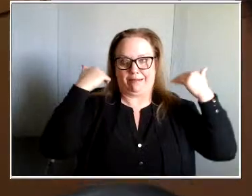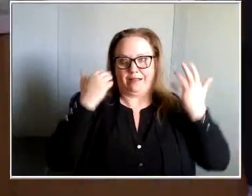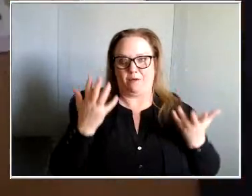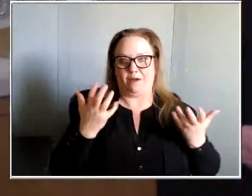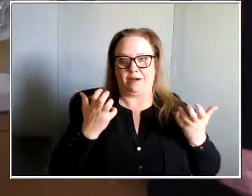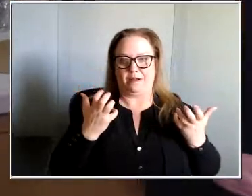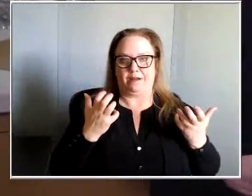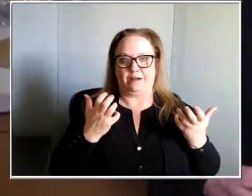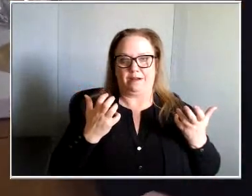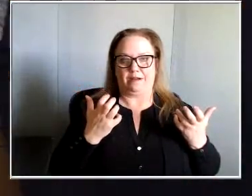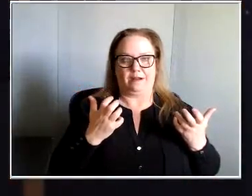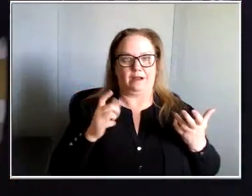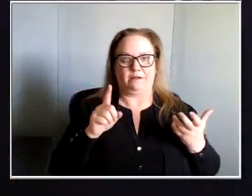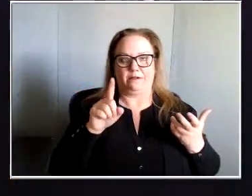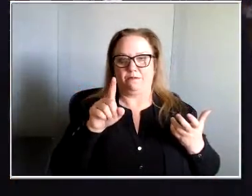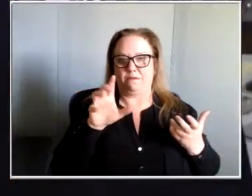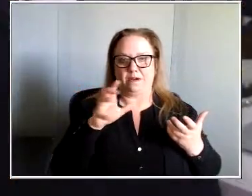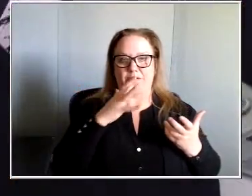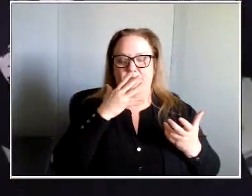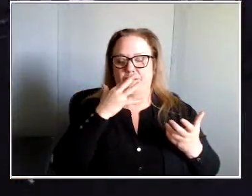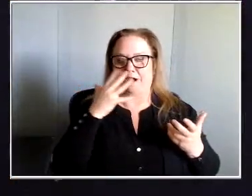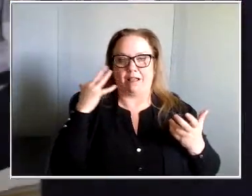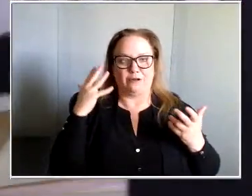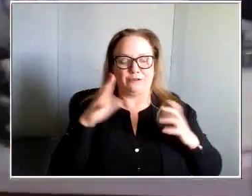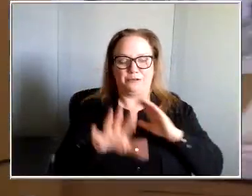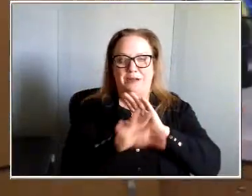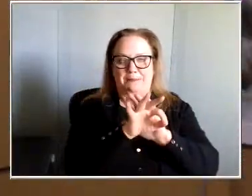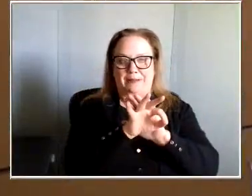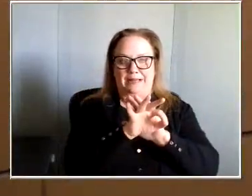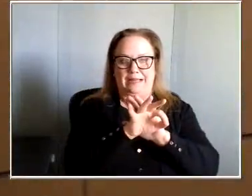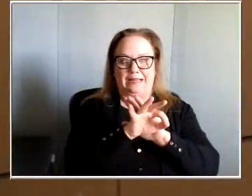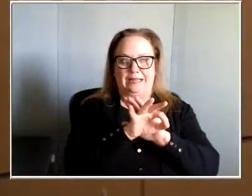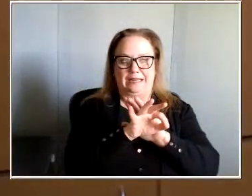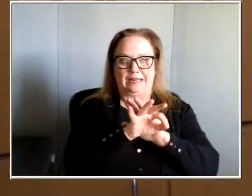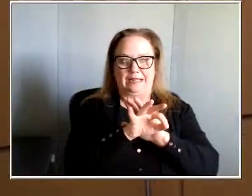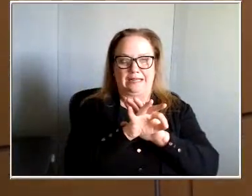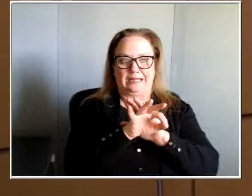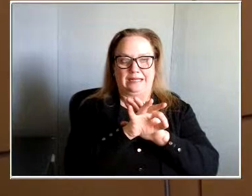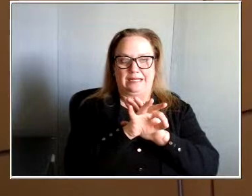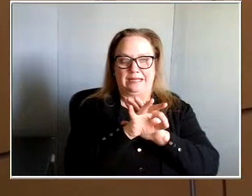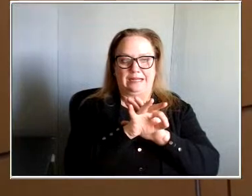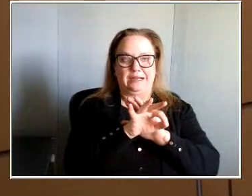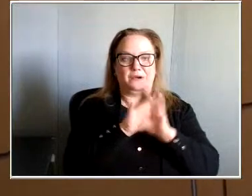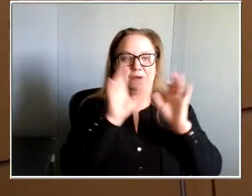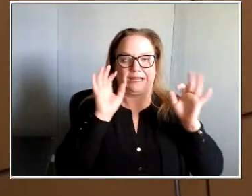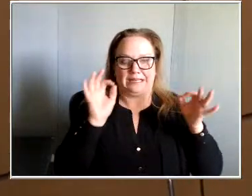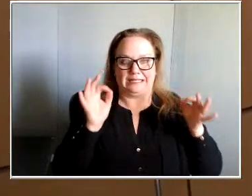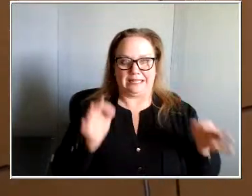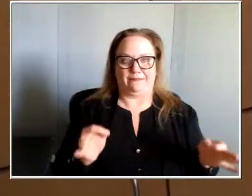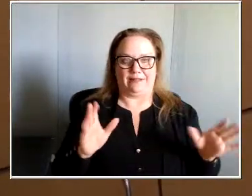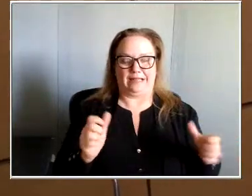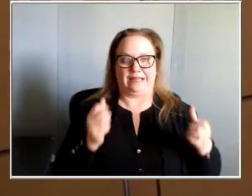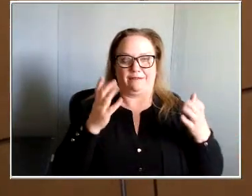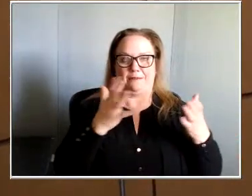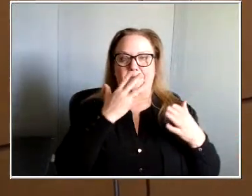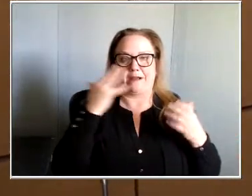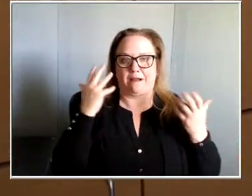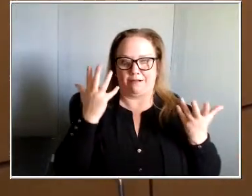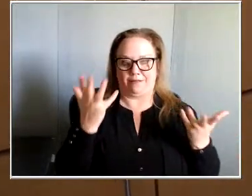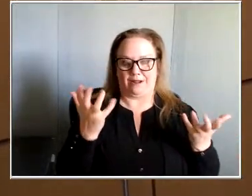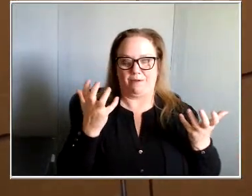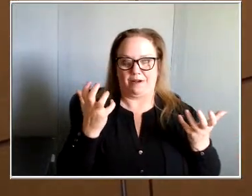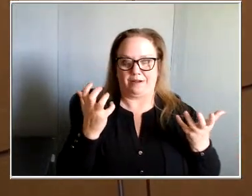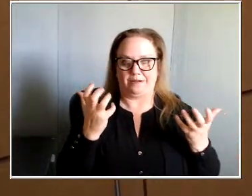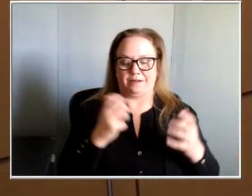have hundreds of color swatches here, and we can definitely give them the color they want.